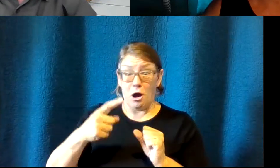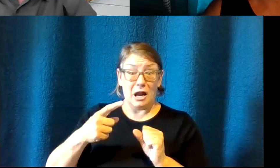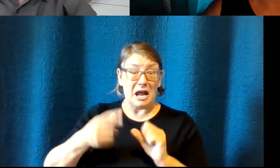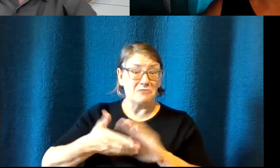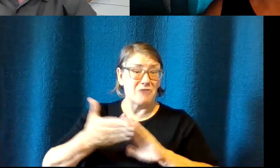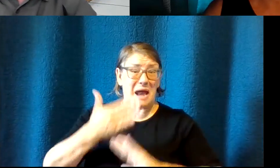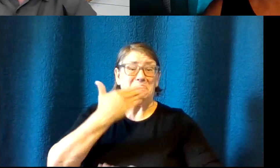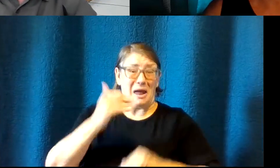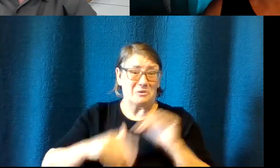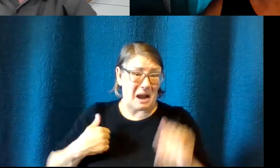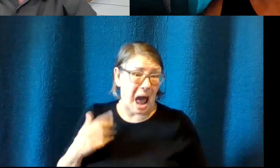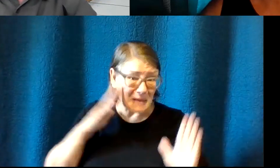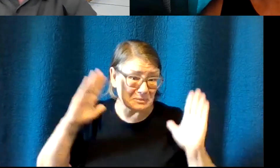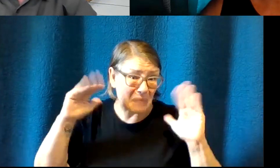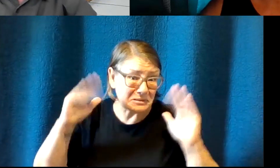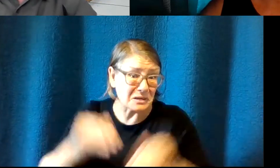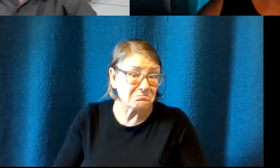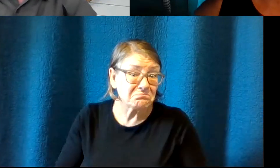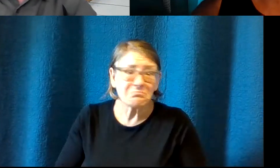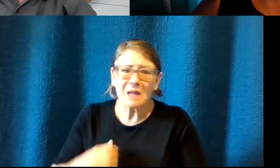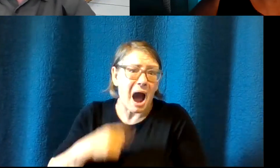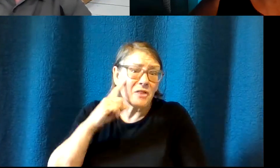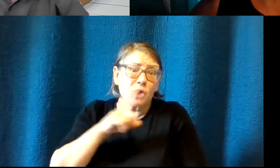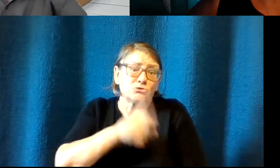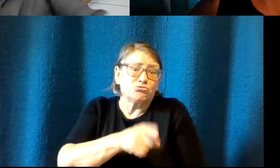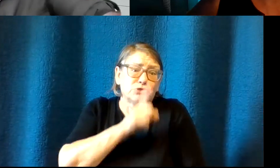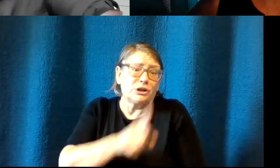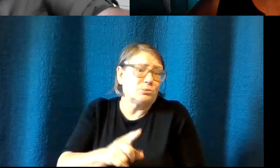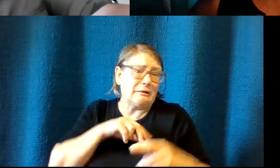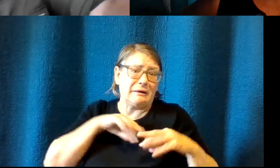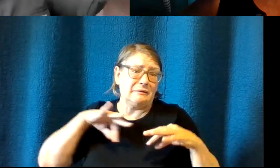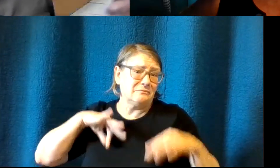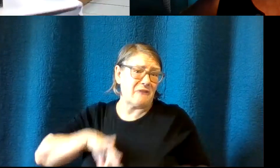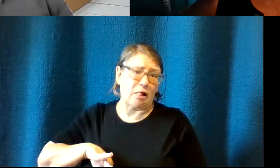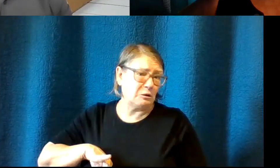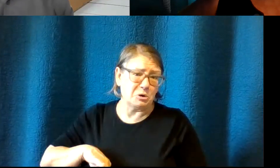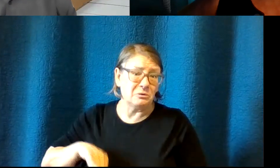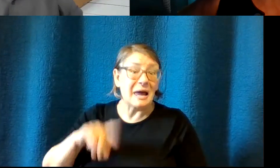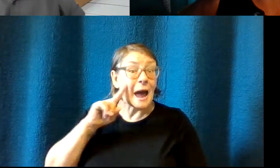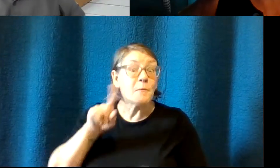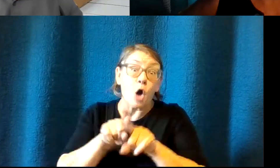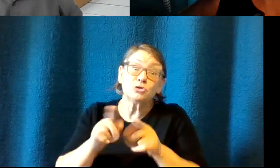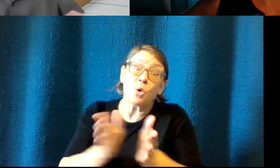go. I think it was very, very valuable, and I'm also glad that it's recorded.